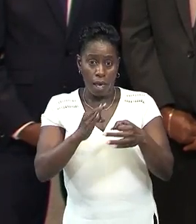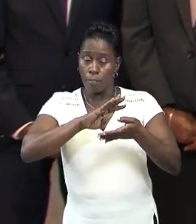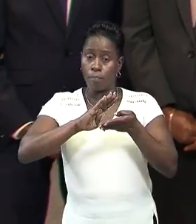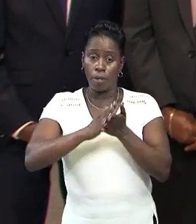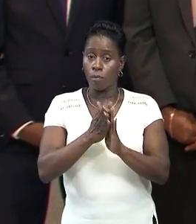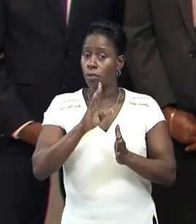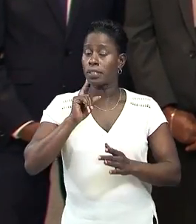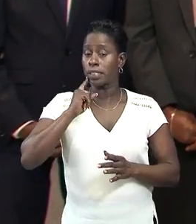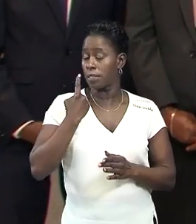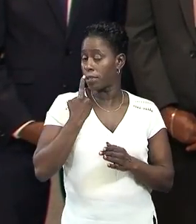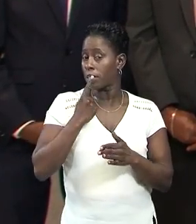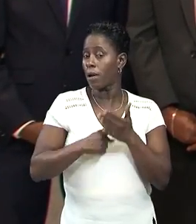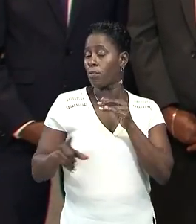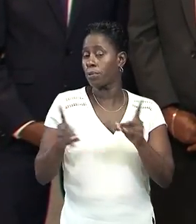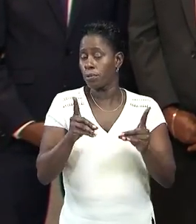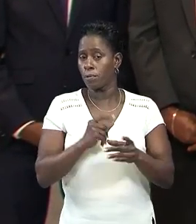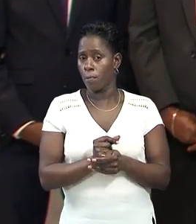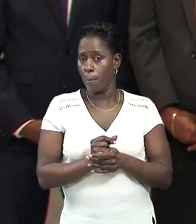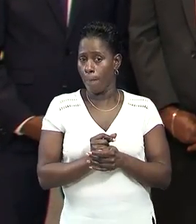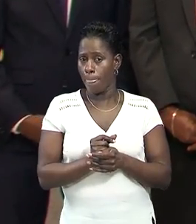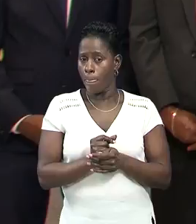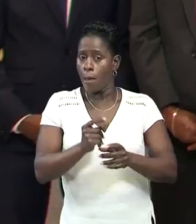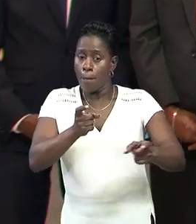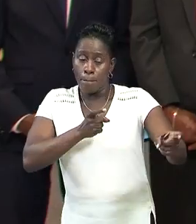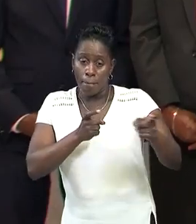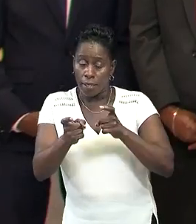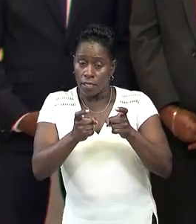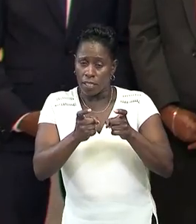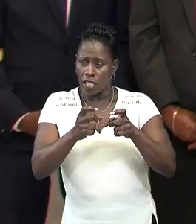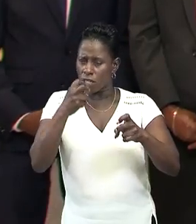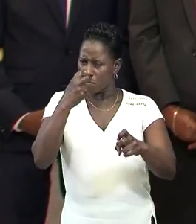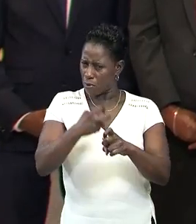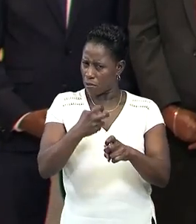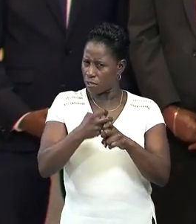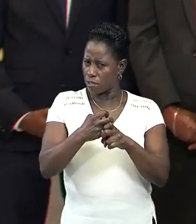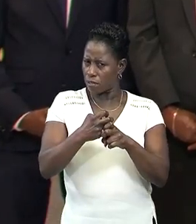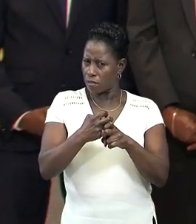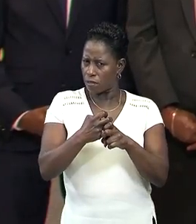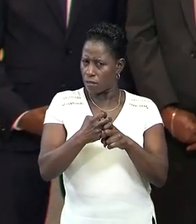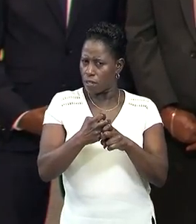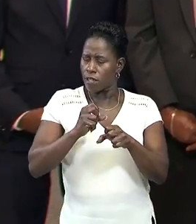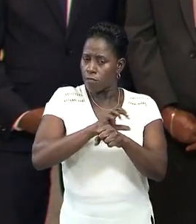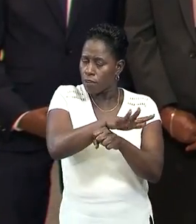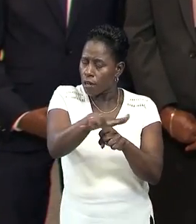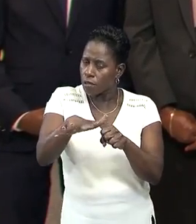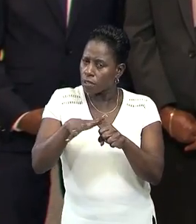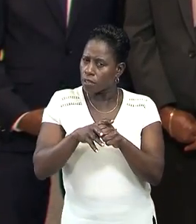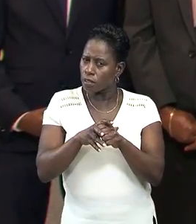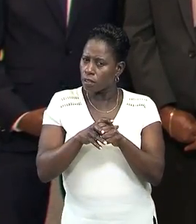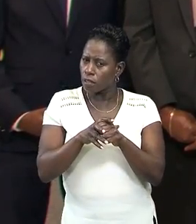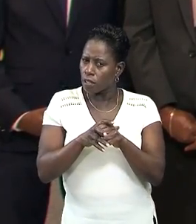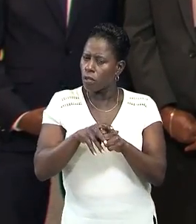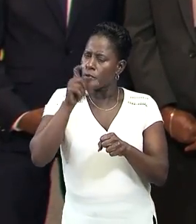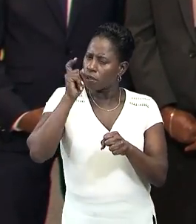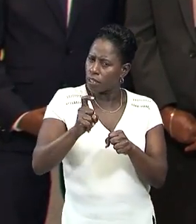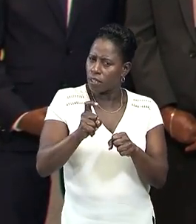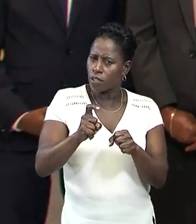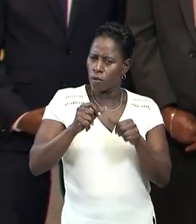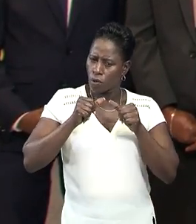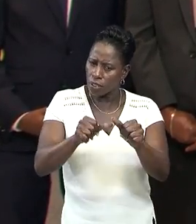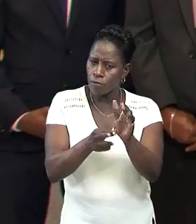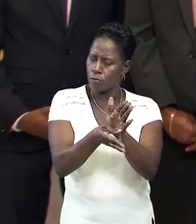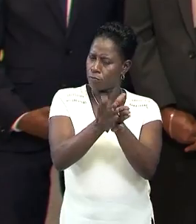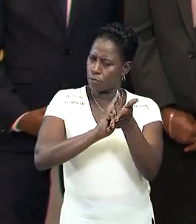measures. Dealing with these challenges the virus will pose will require constant